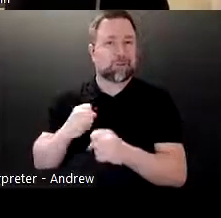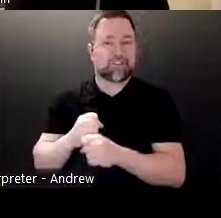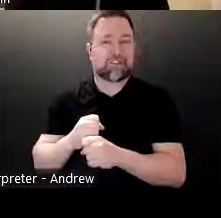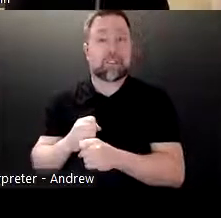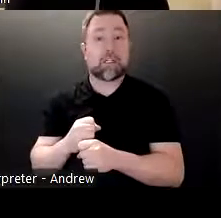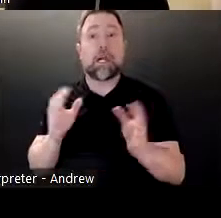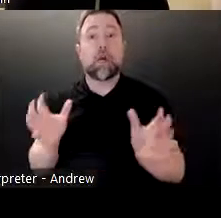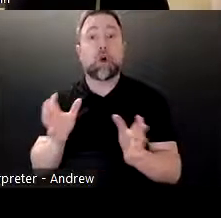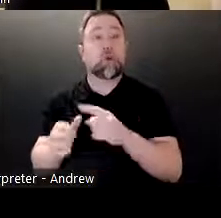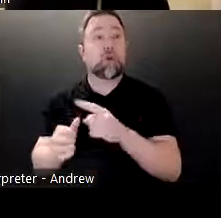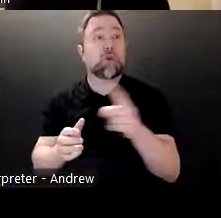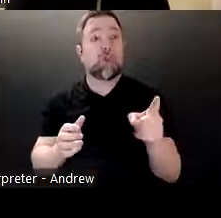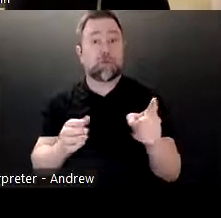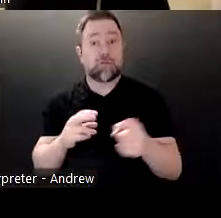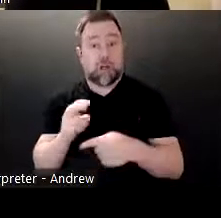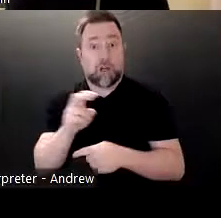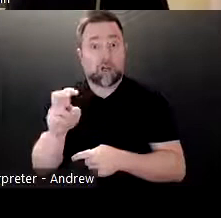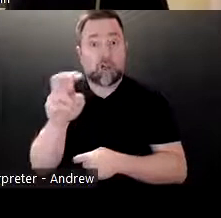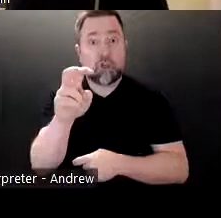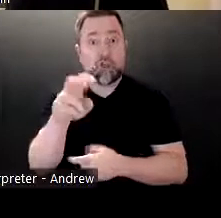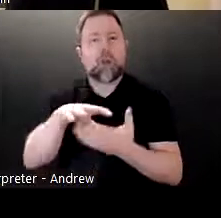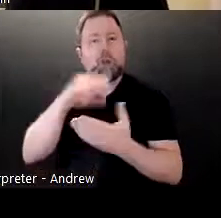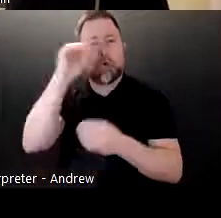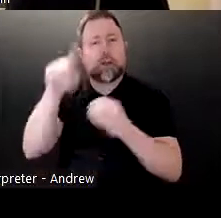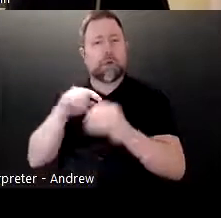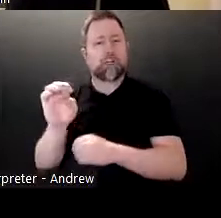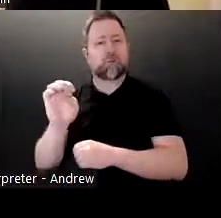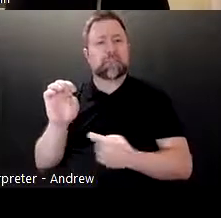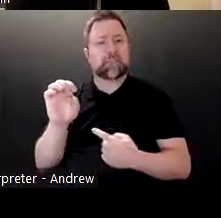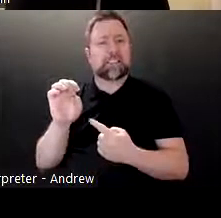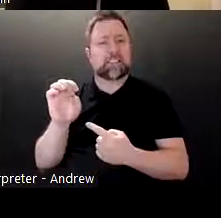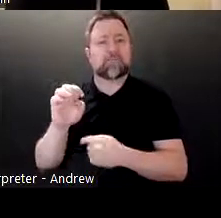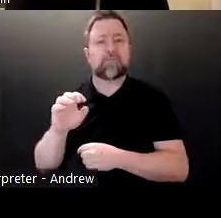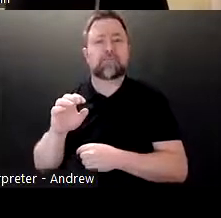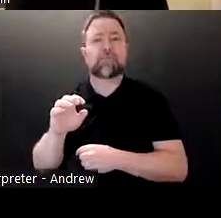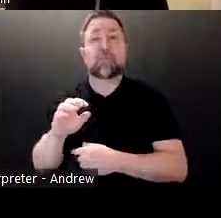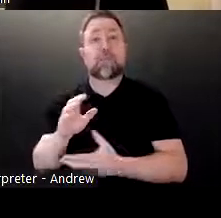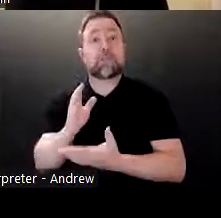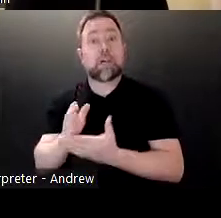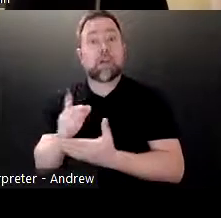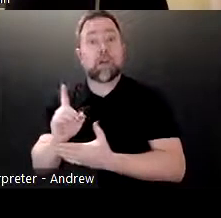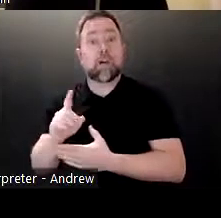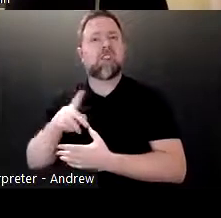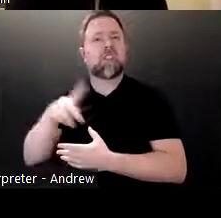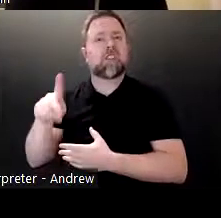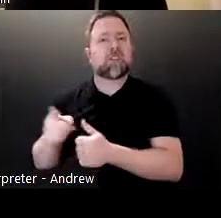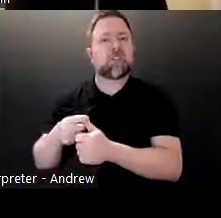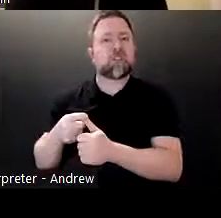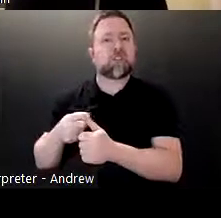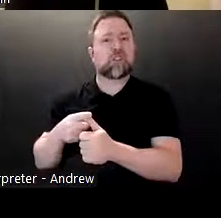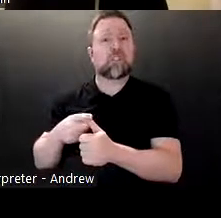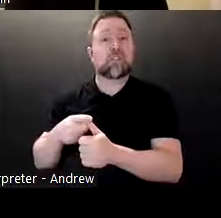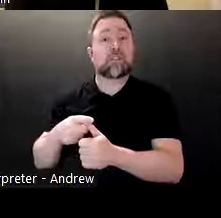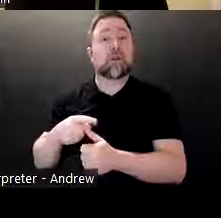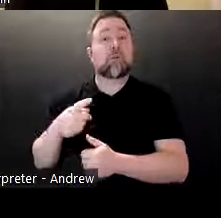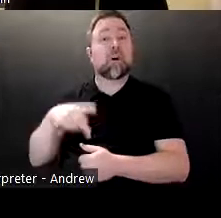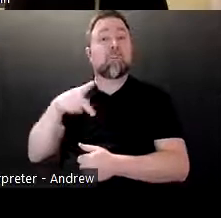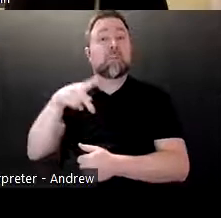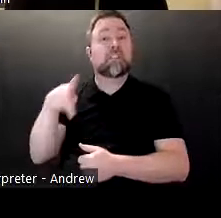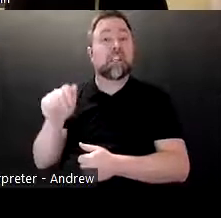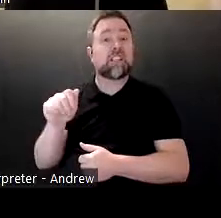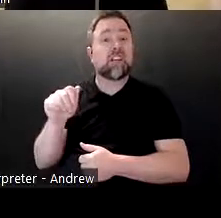on a journey to learn about Esherick that they make a stop in Philadelphia at the Pennsylvania Academy of Fine